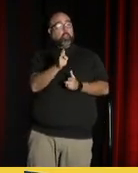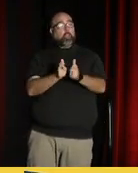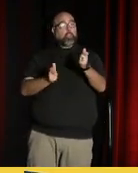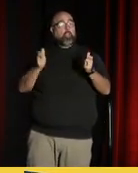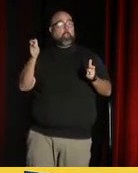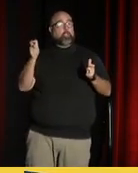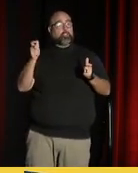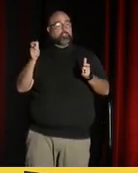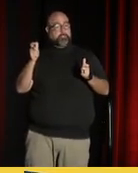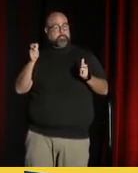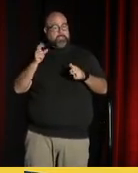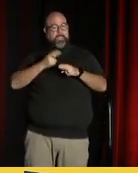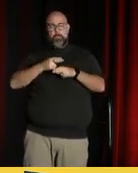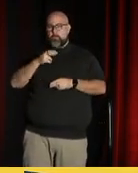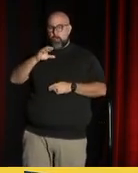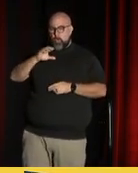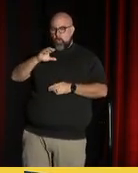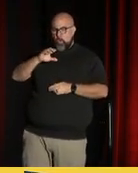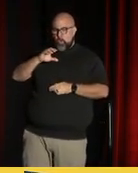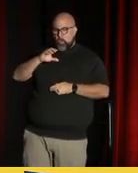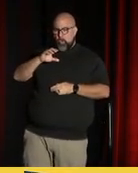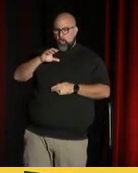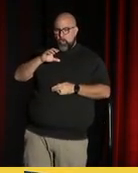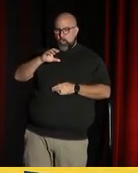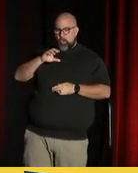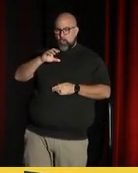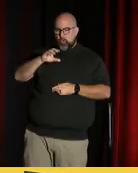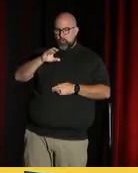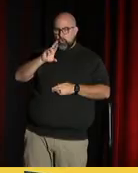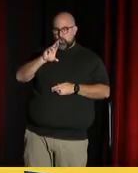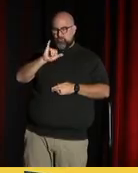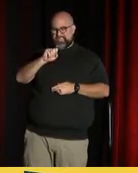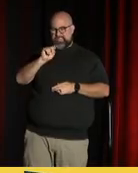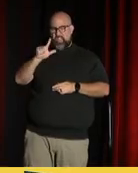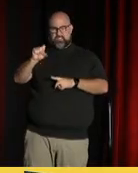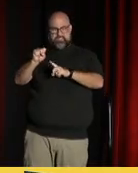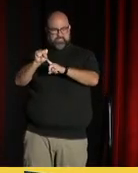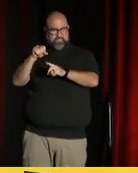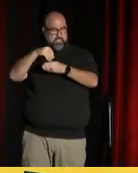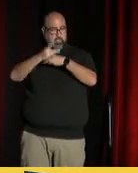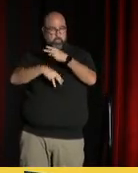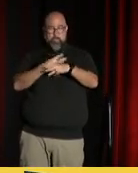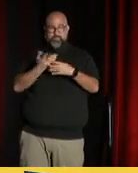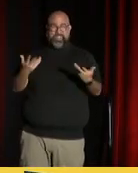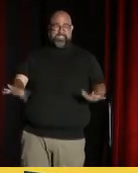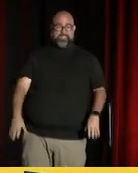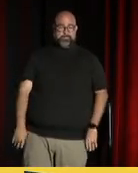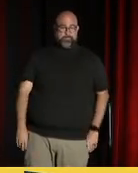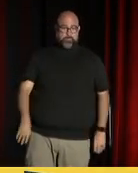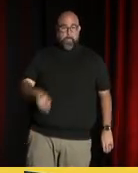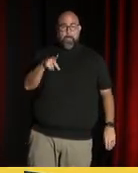of quartz crystal in the world. So, yeah, that's about it for Arkansas.